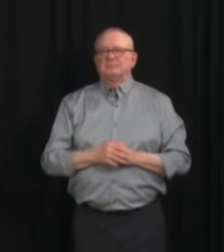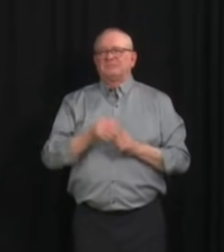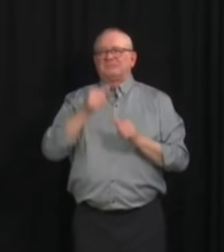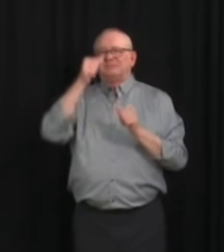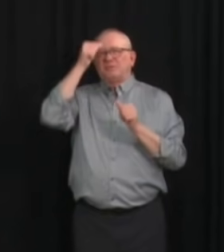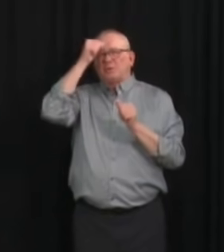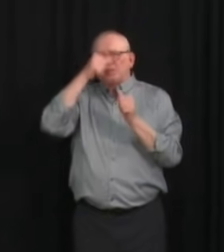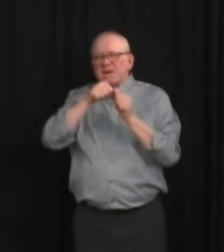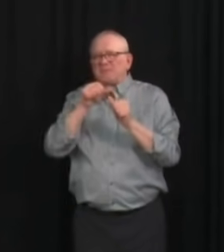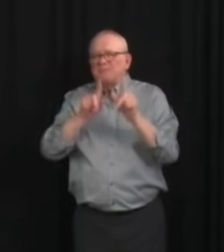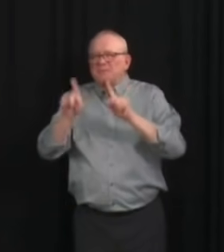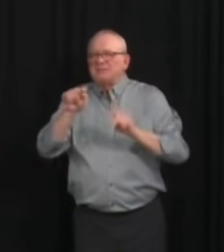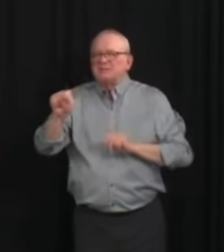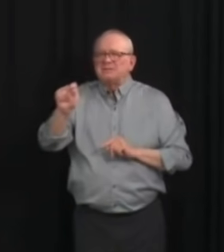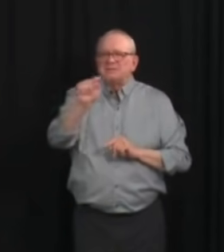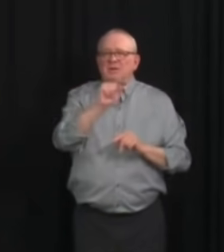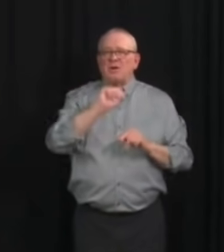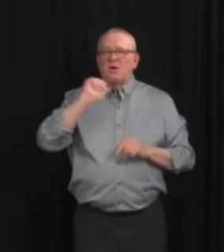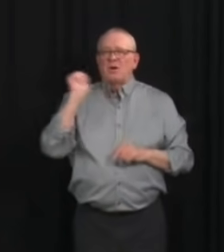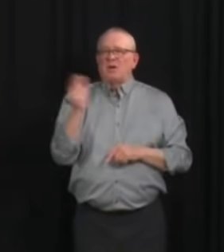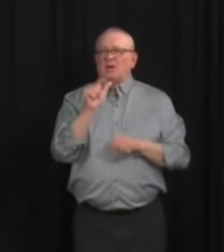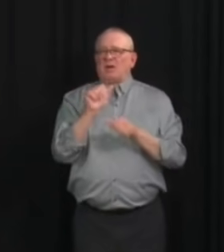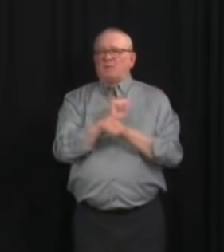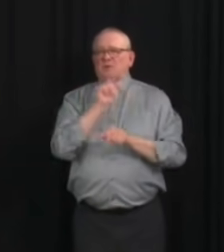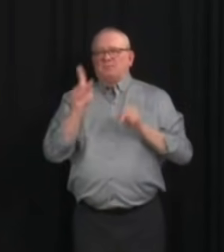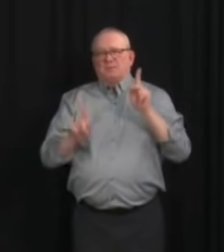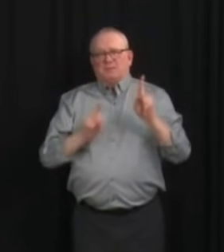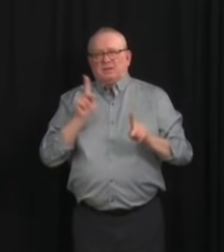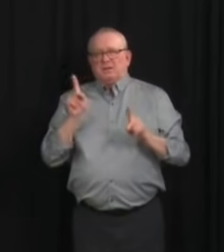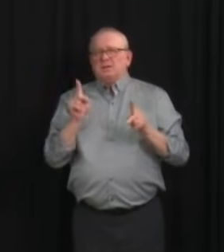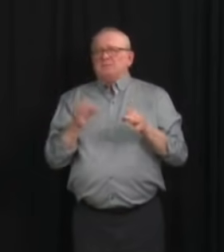health measures inside and outside of the classroom.